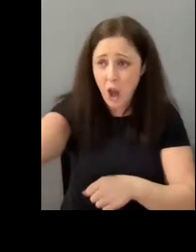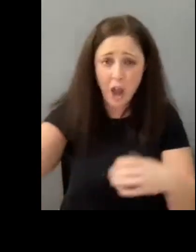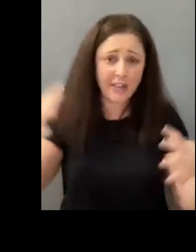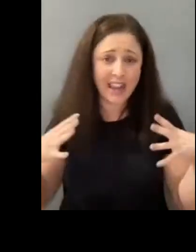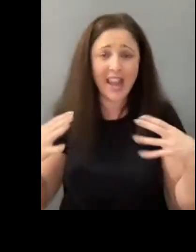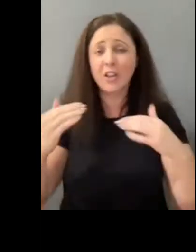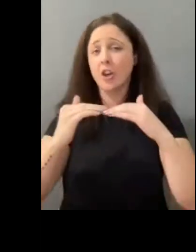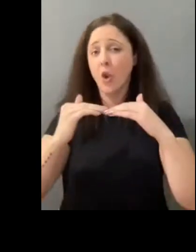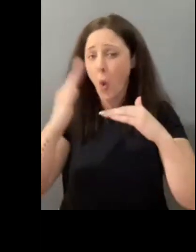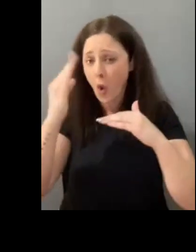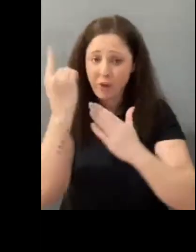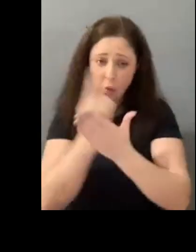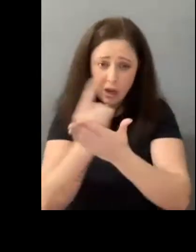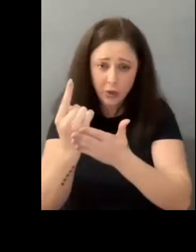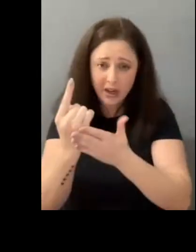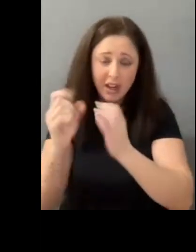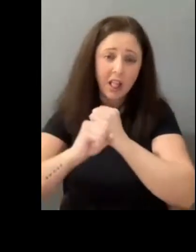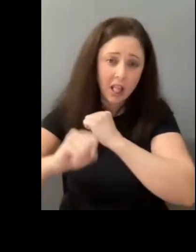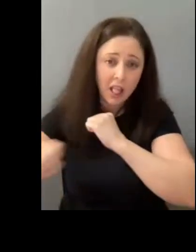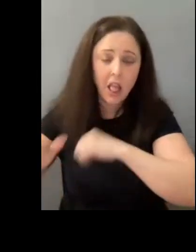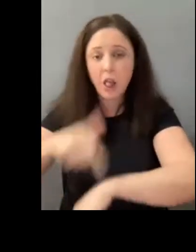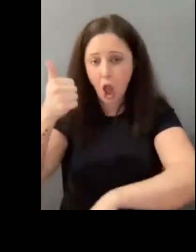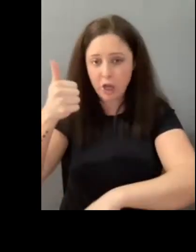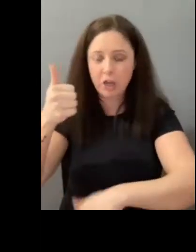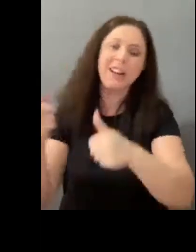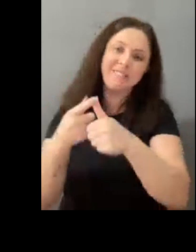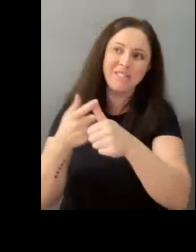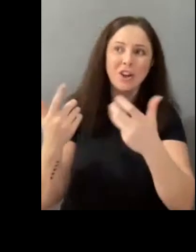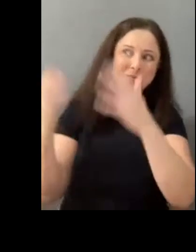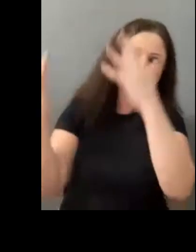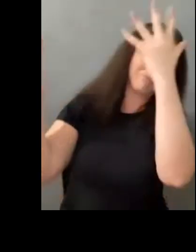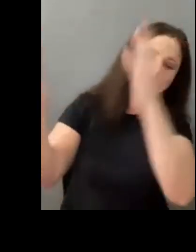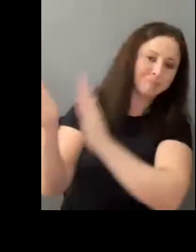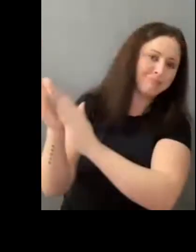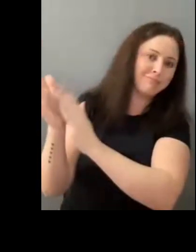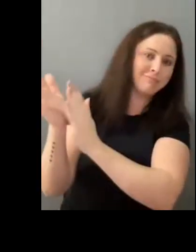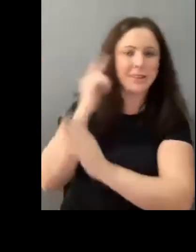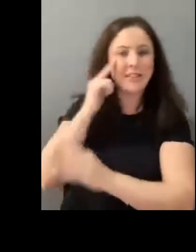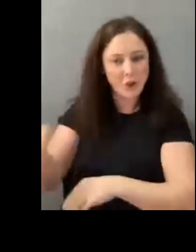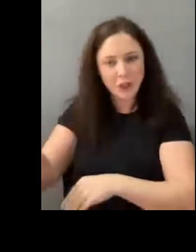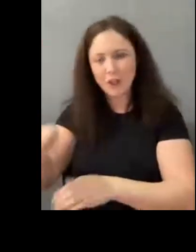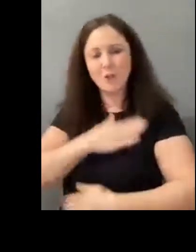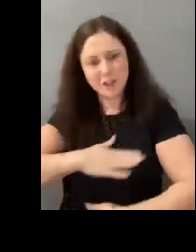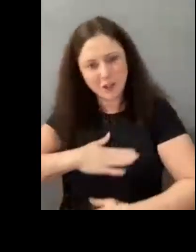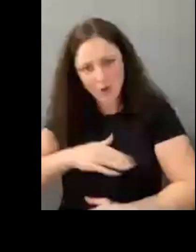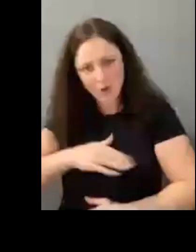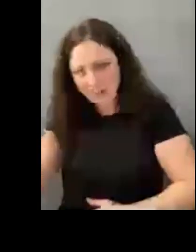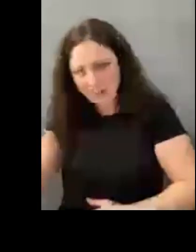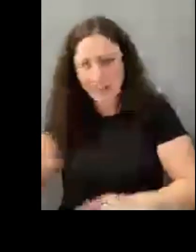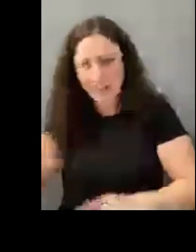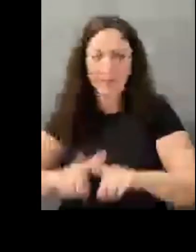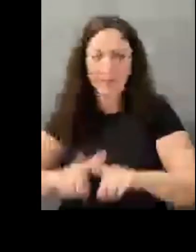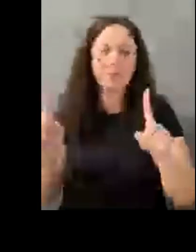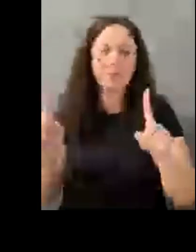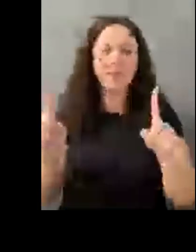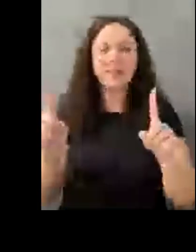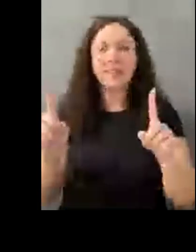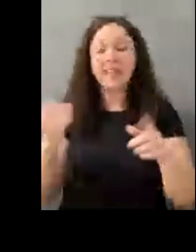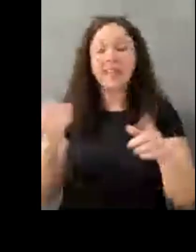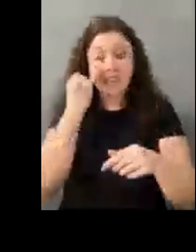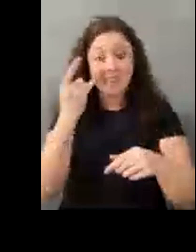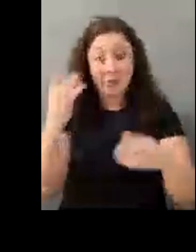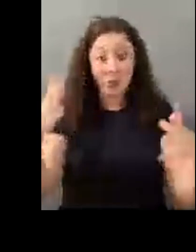week, then first of all, congratulations again. We want you to enjoy yourself. But then if you're